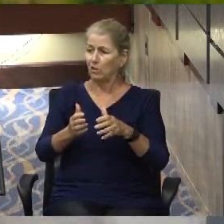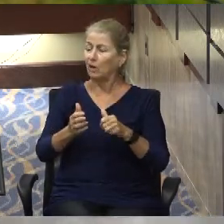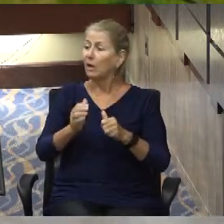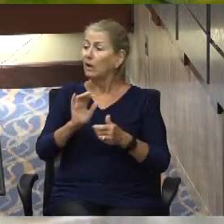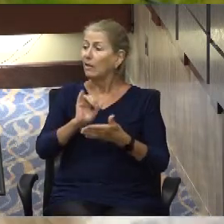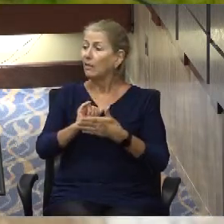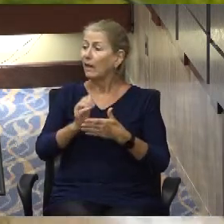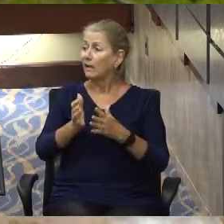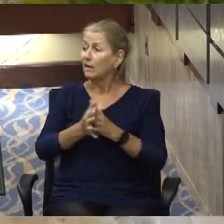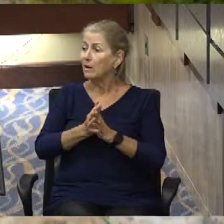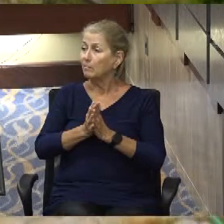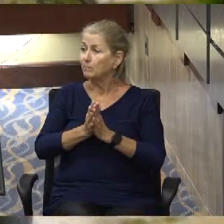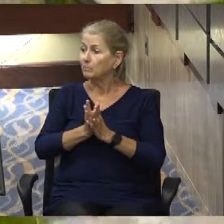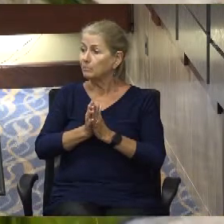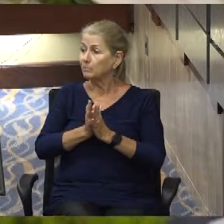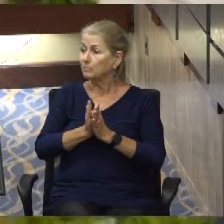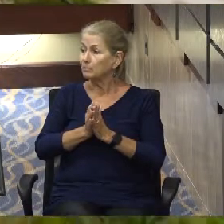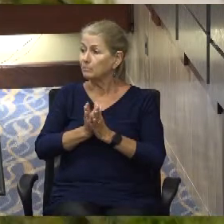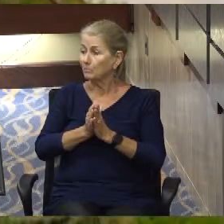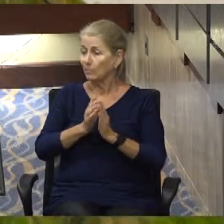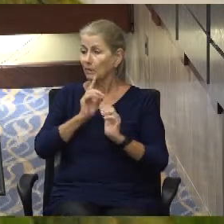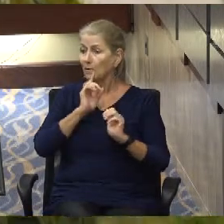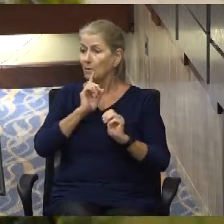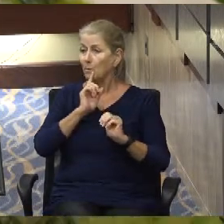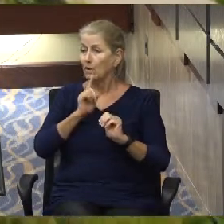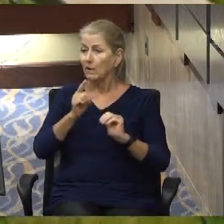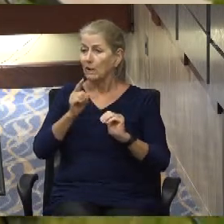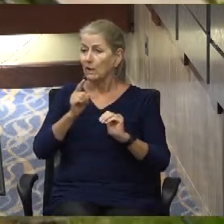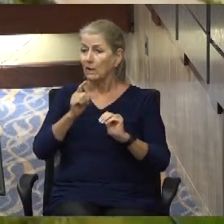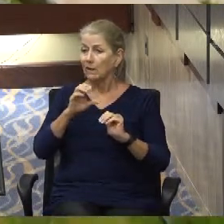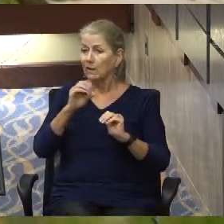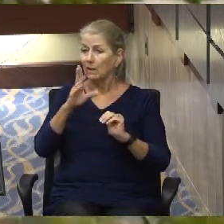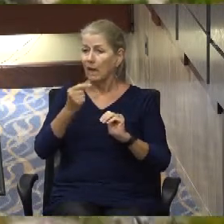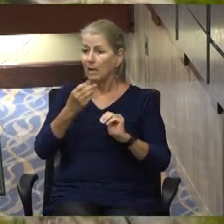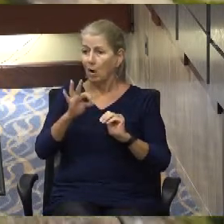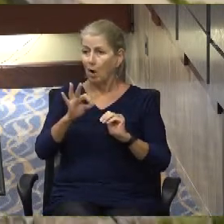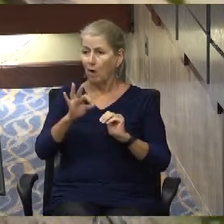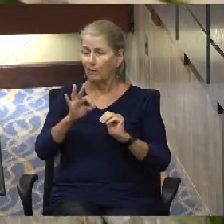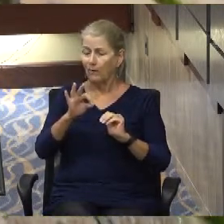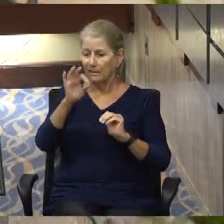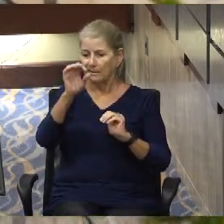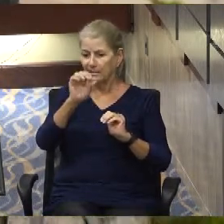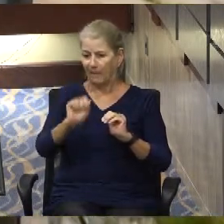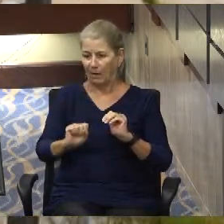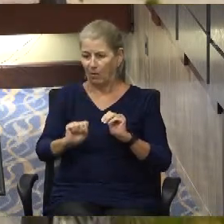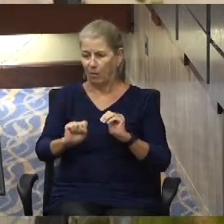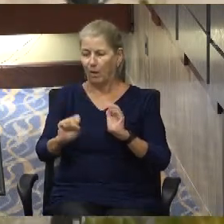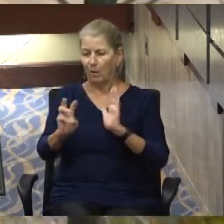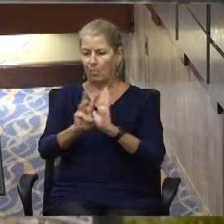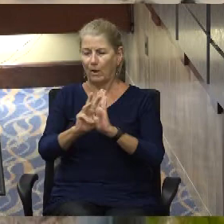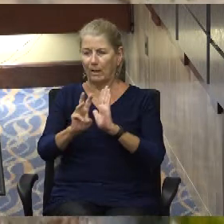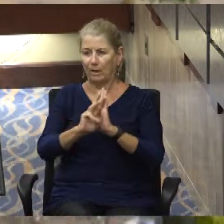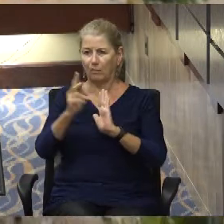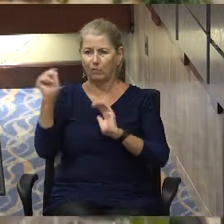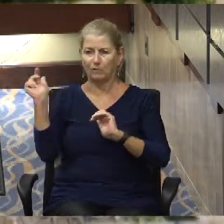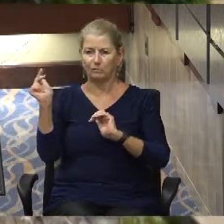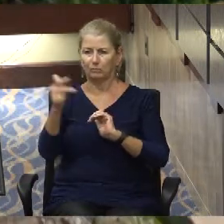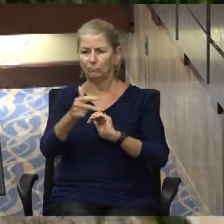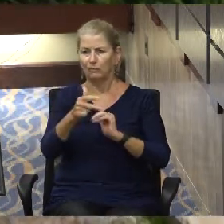That has really cut off South Waco from coming into